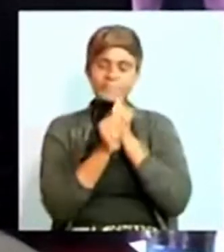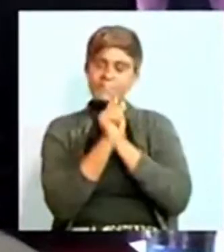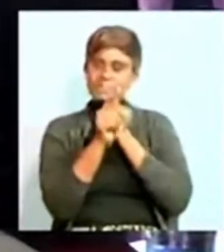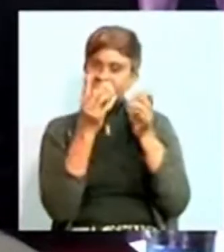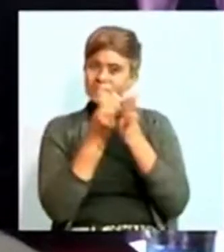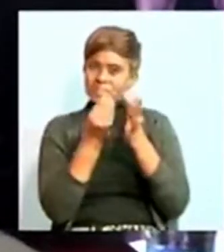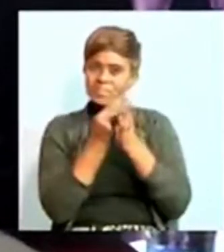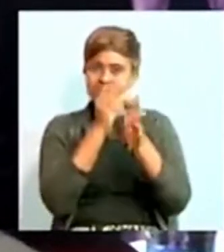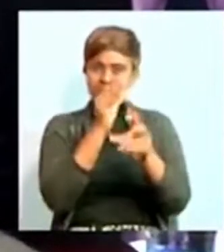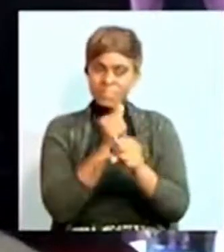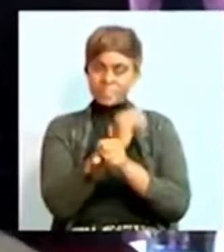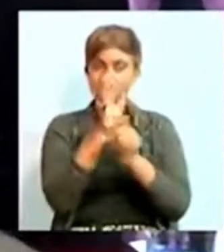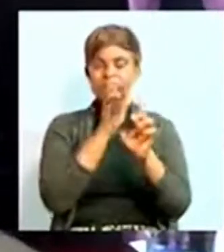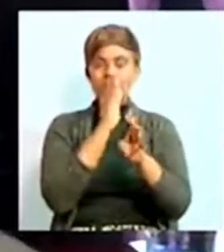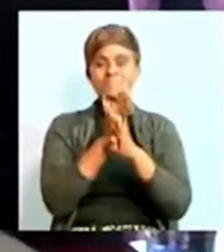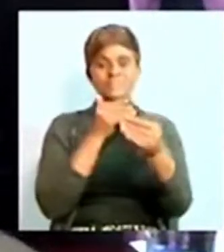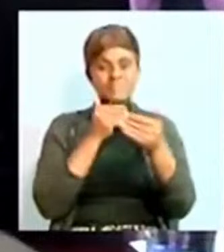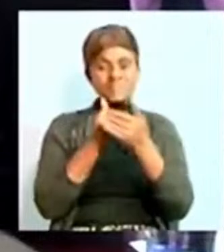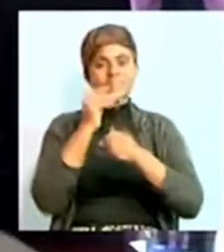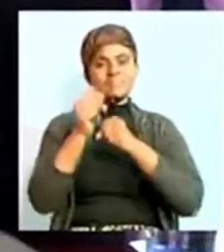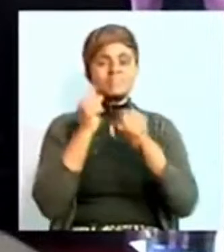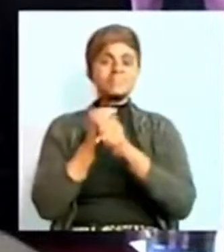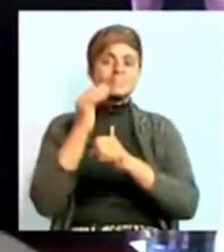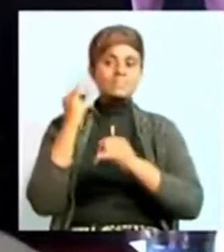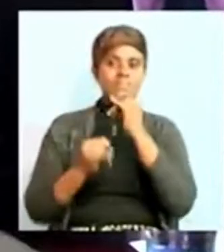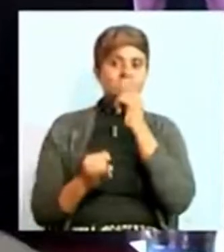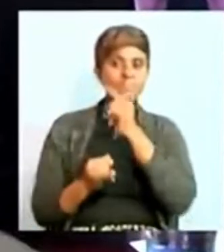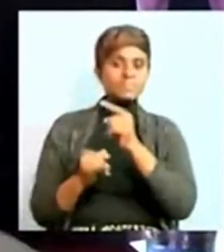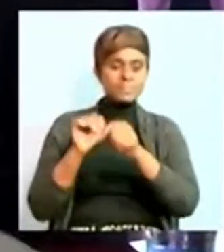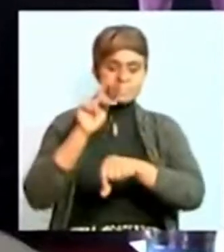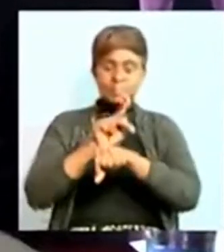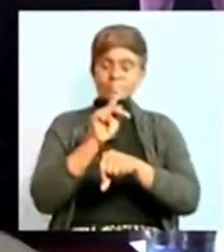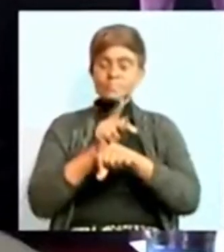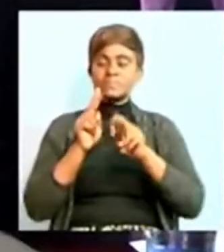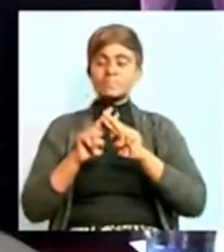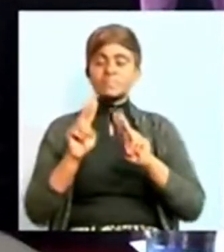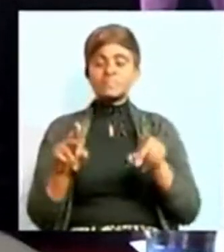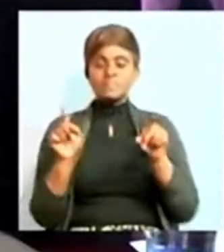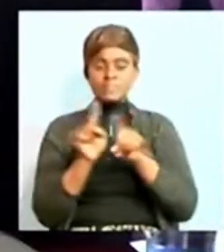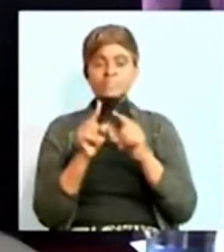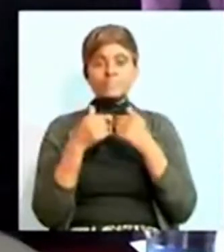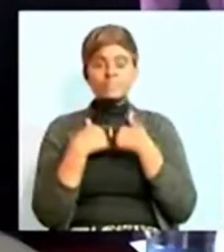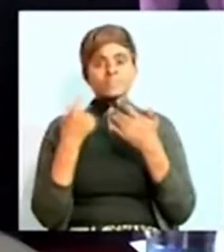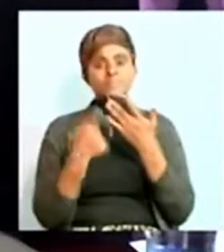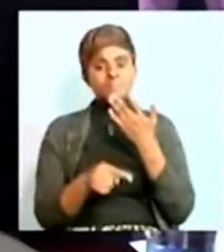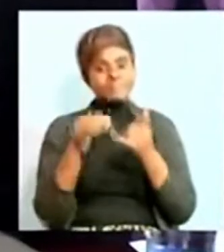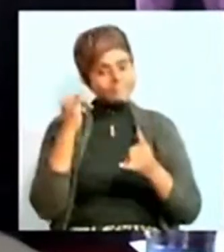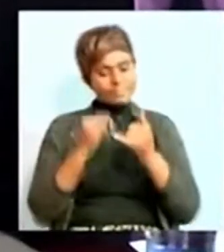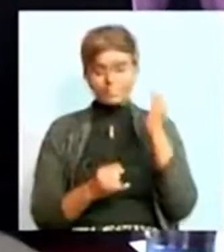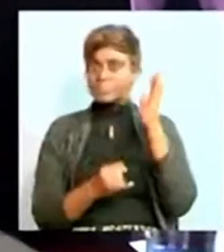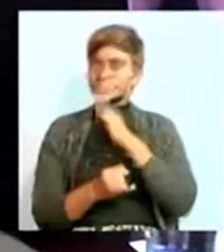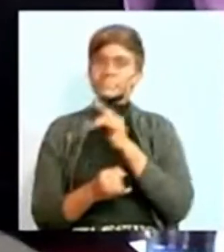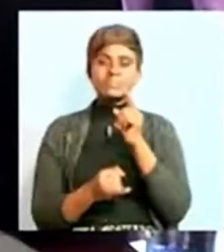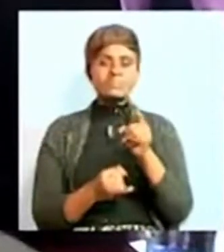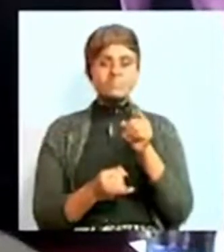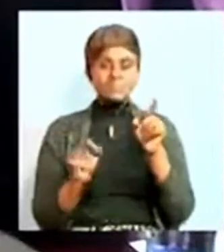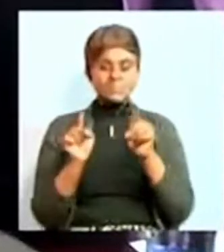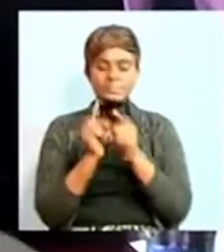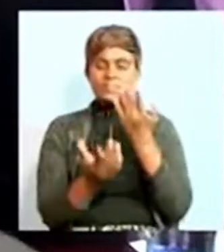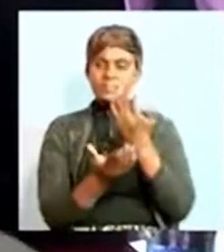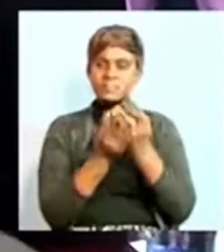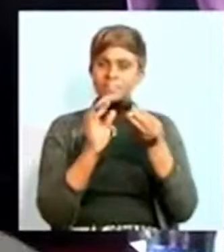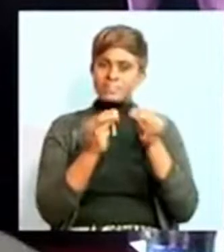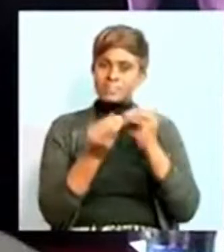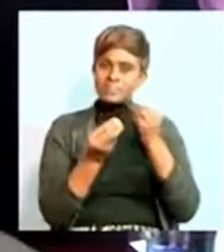being received towards the year end. The project, Chair, has since been completed. Appendix 2